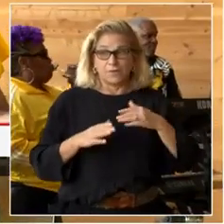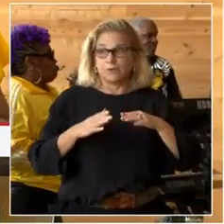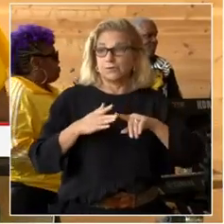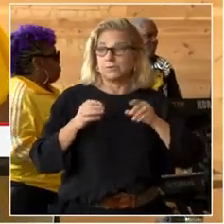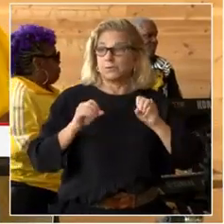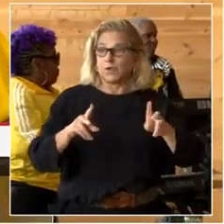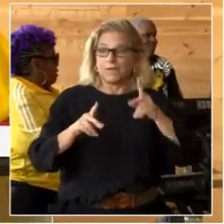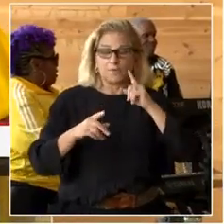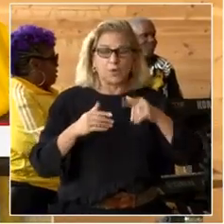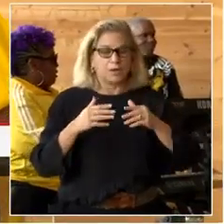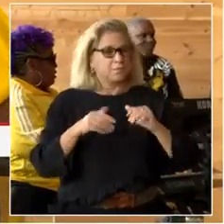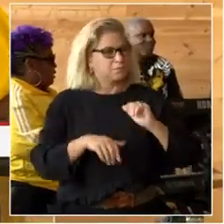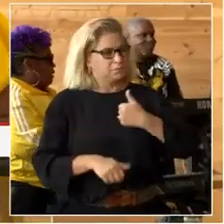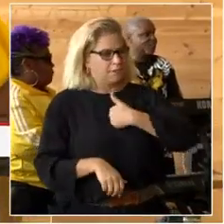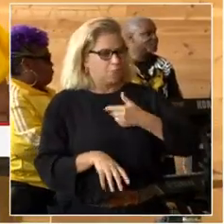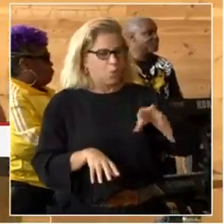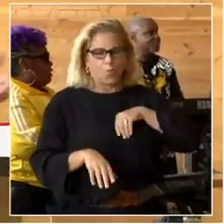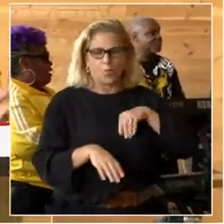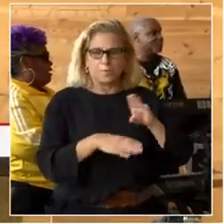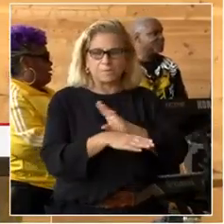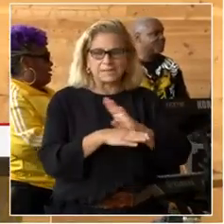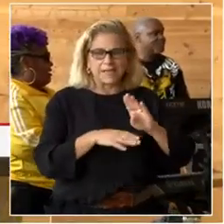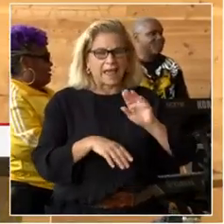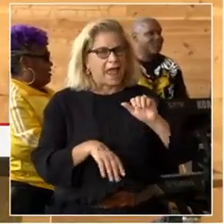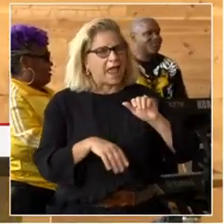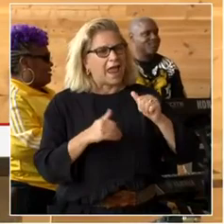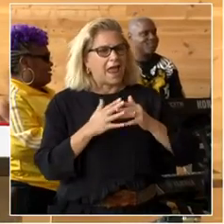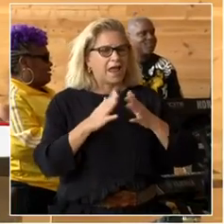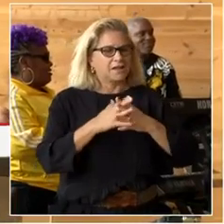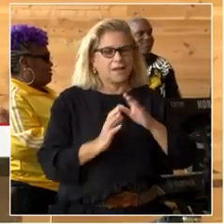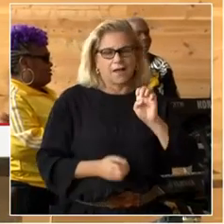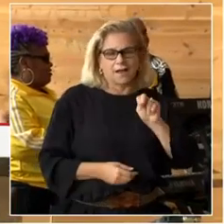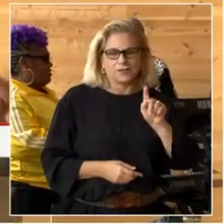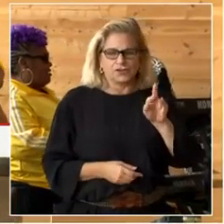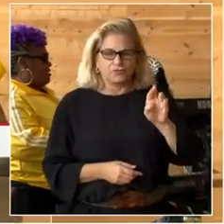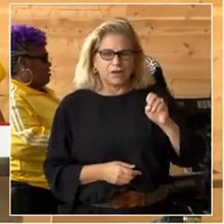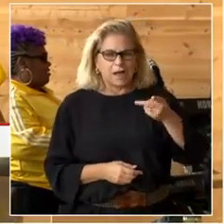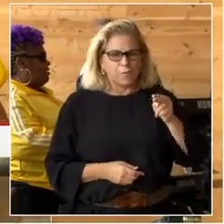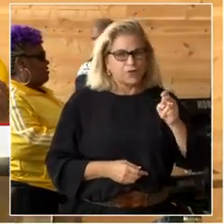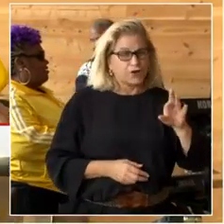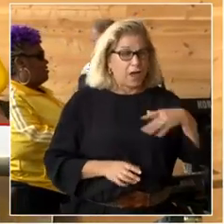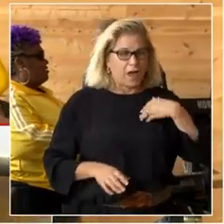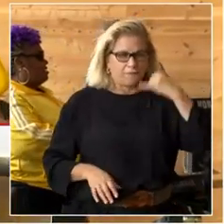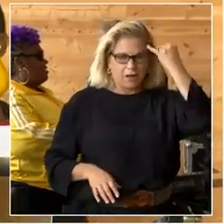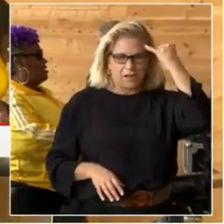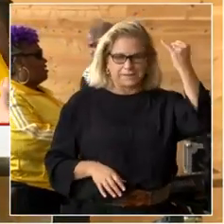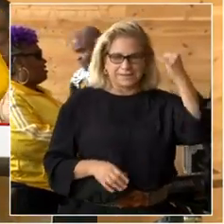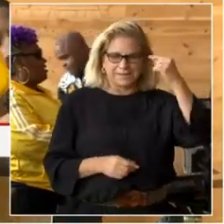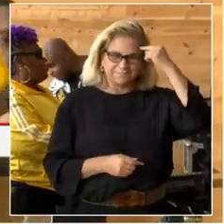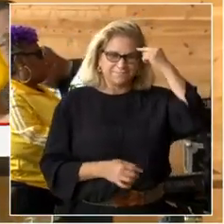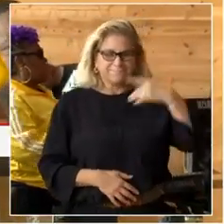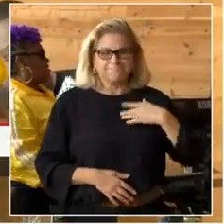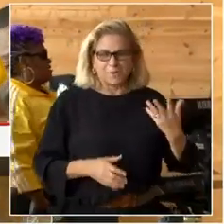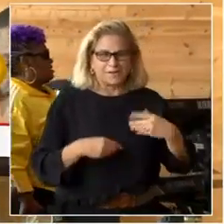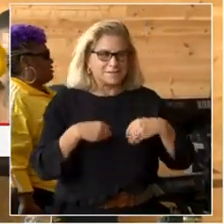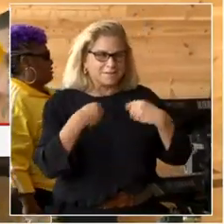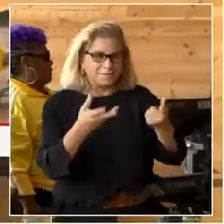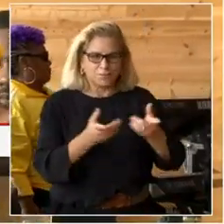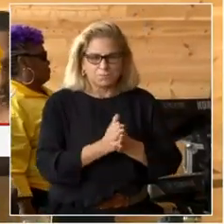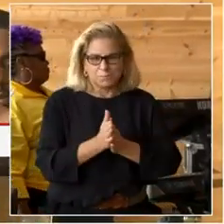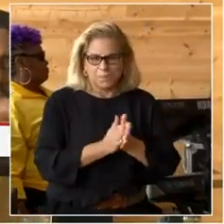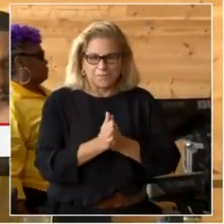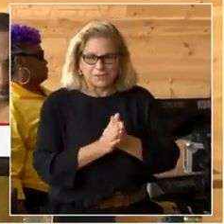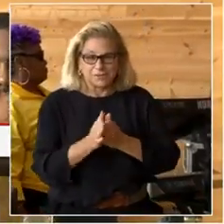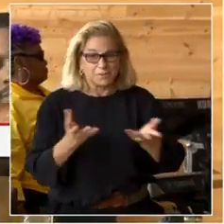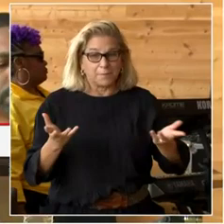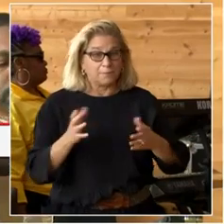has a concept, I know that's right, symbol in the back. If I'm someone who has a concept or I have a thriving business and want to scale,